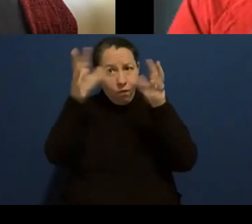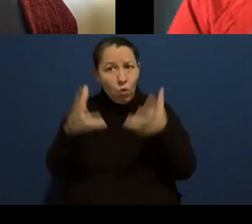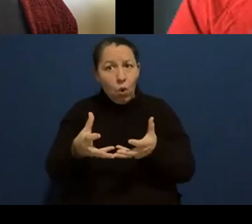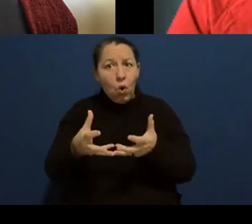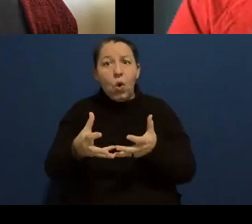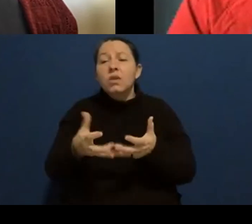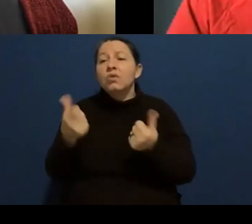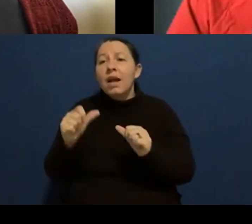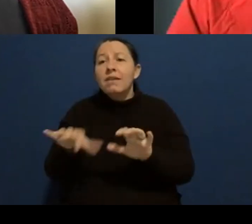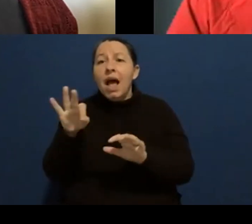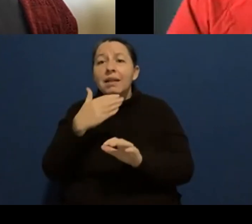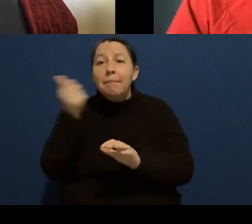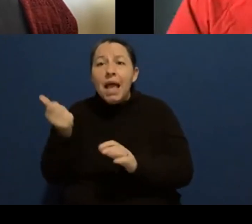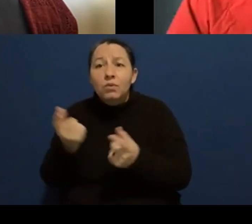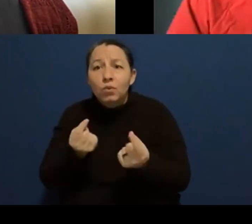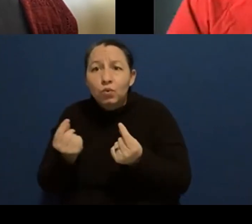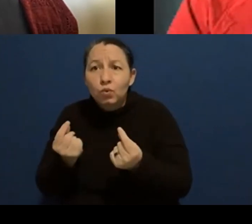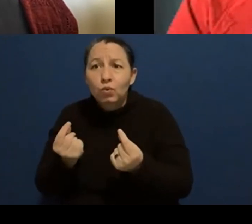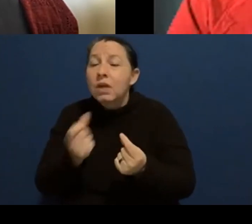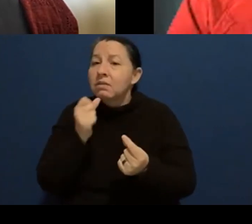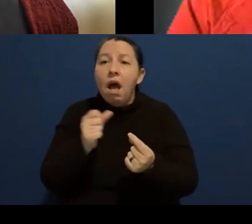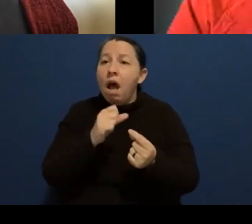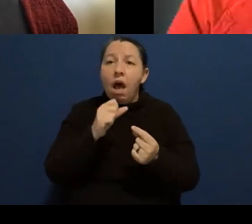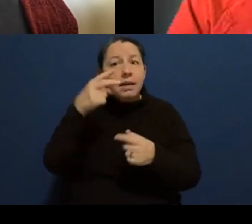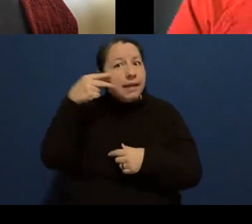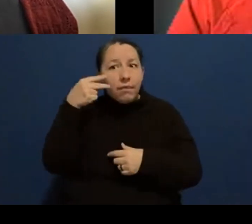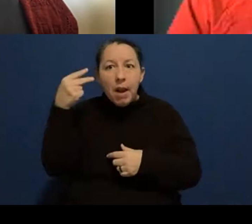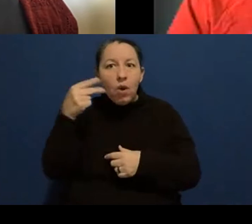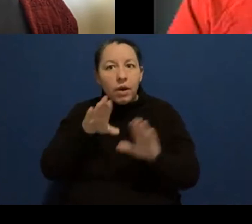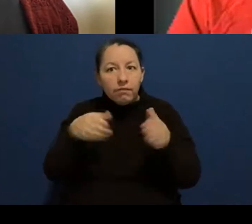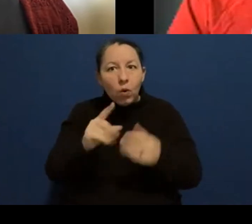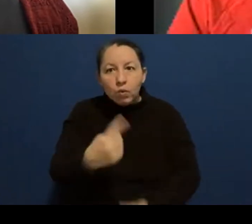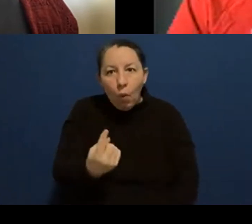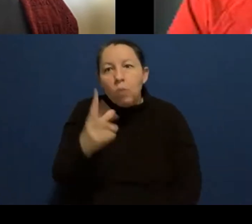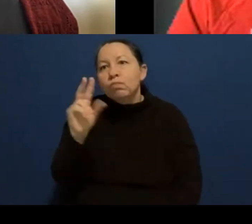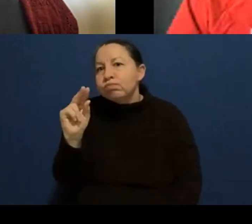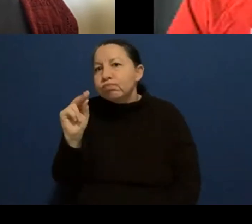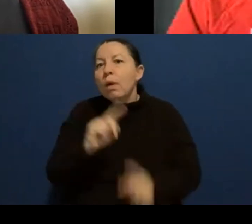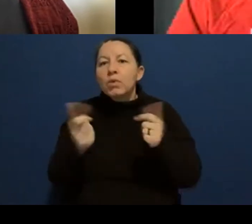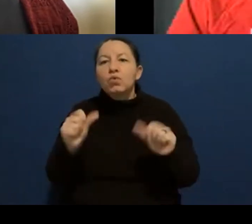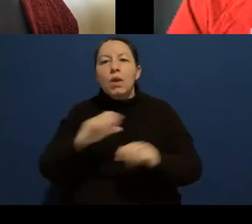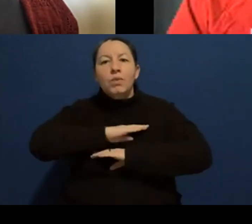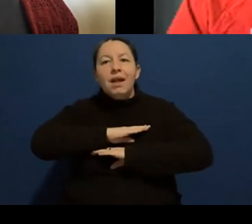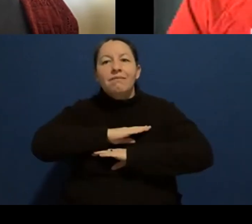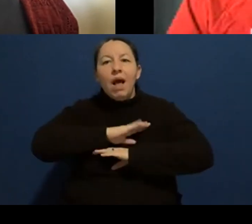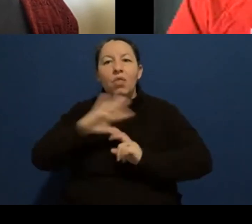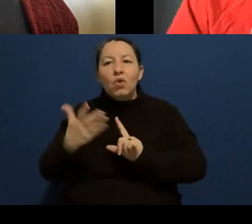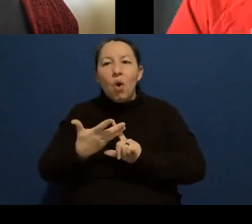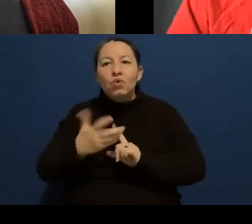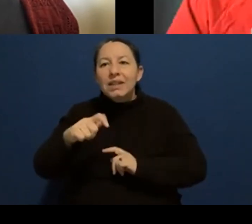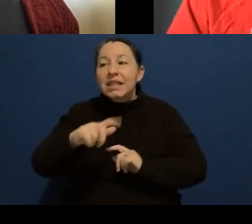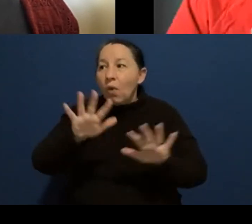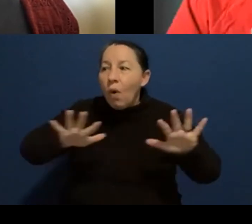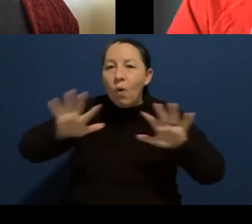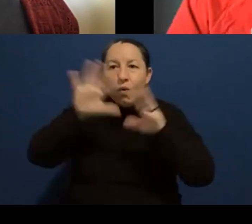focused, but they're trying to meet the cultural needs of all different areas. And one of the things that they're doing is trying